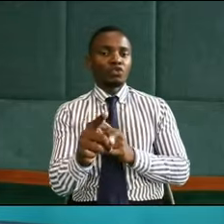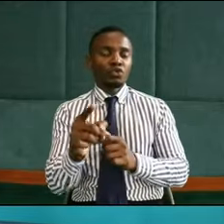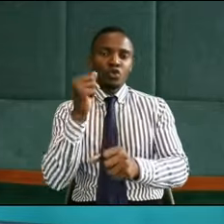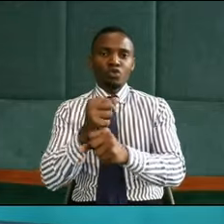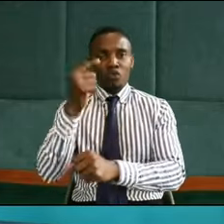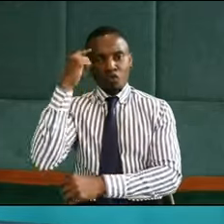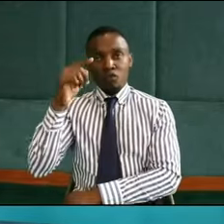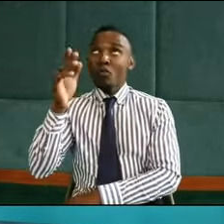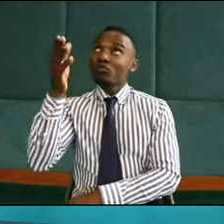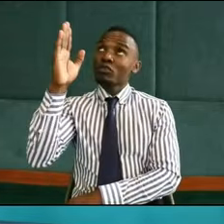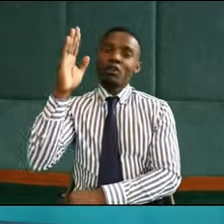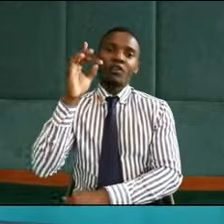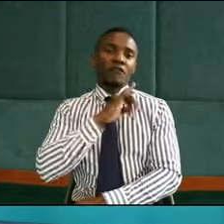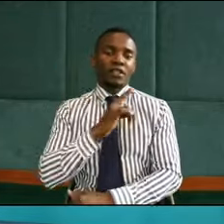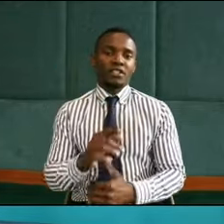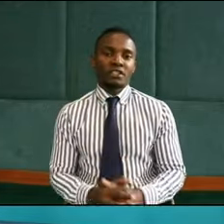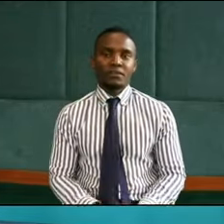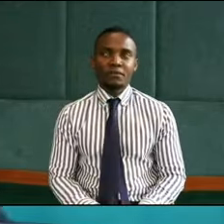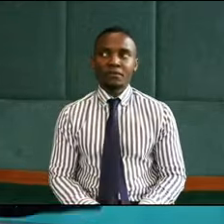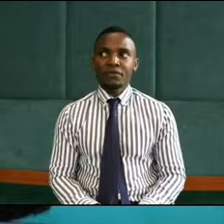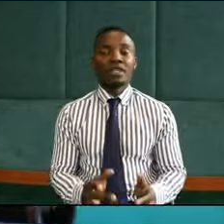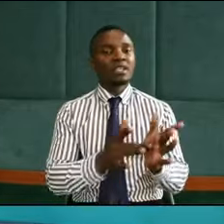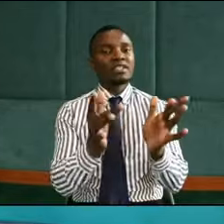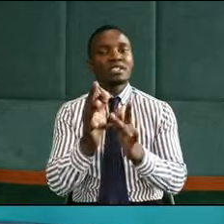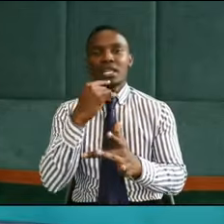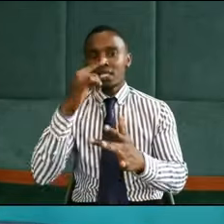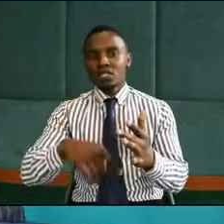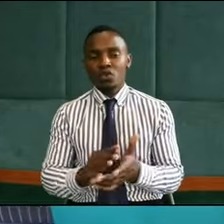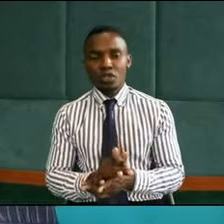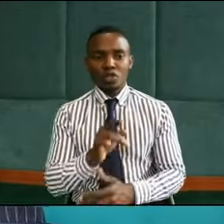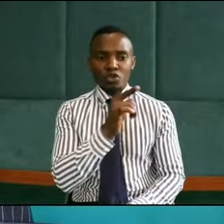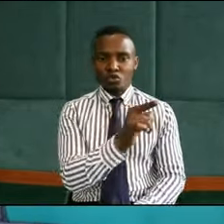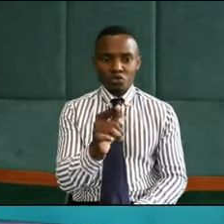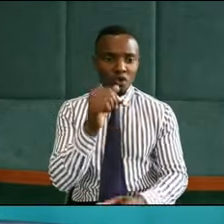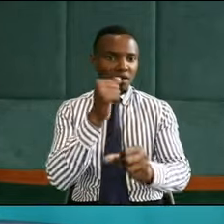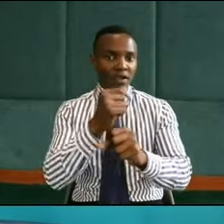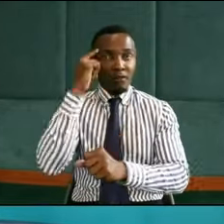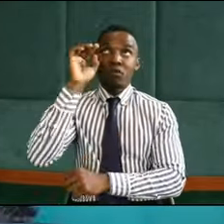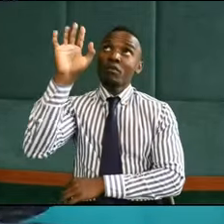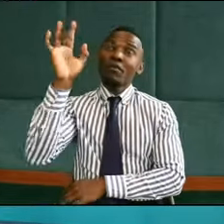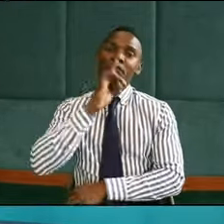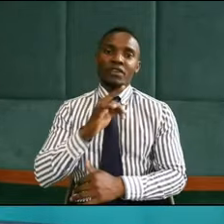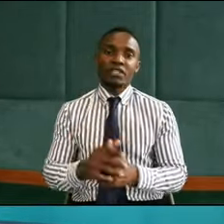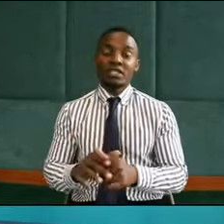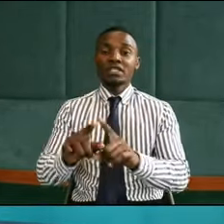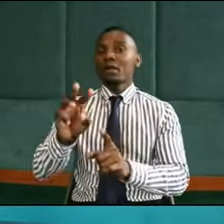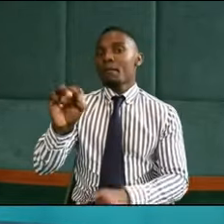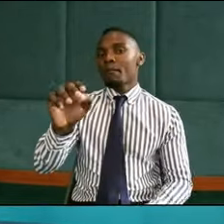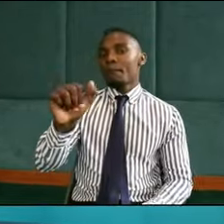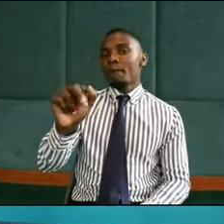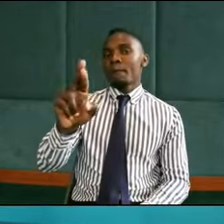have done it unto me." Jesus says, "You have done it unto me." Mary, she